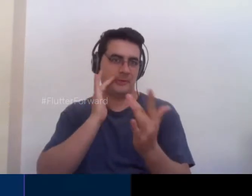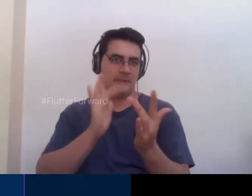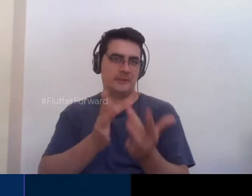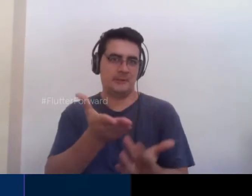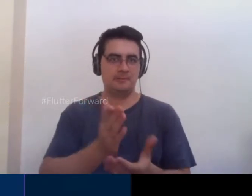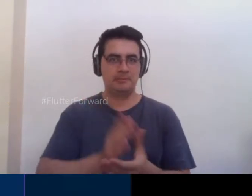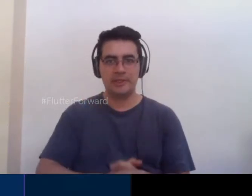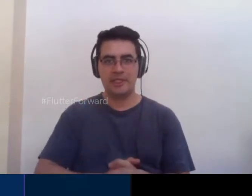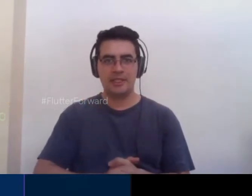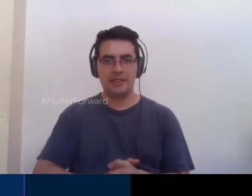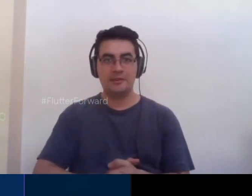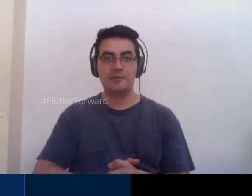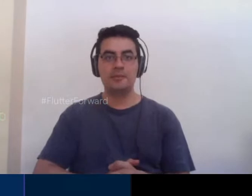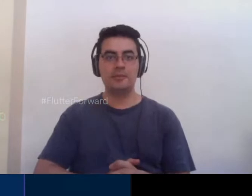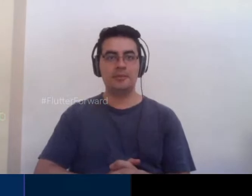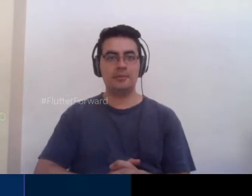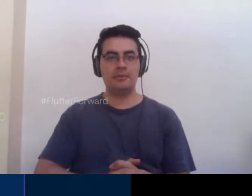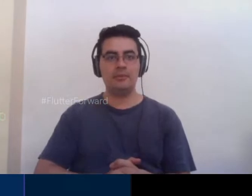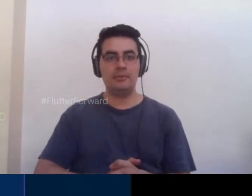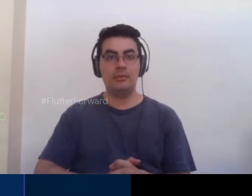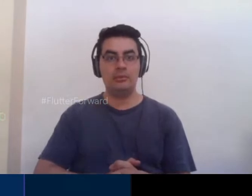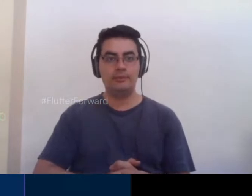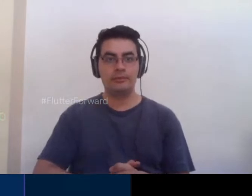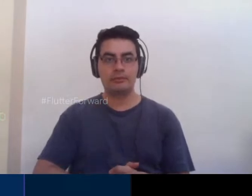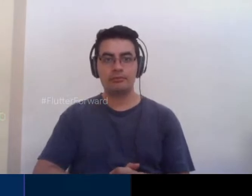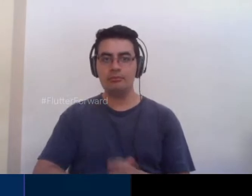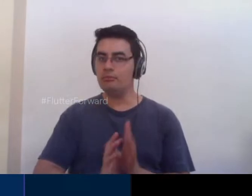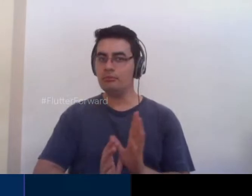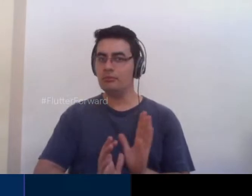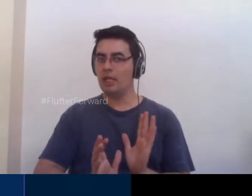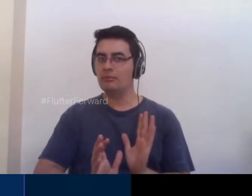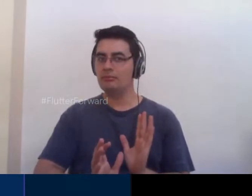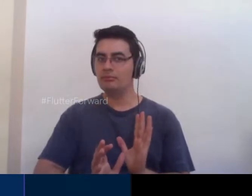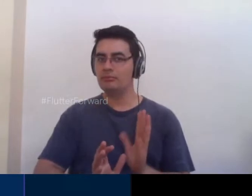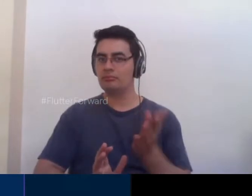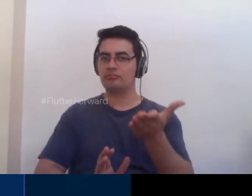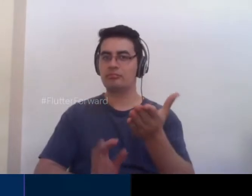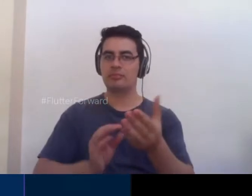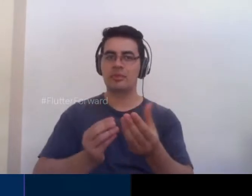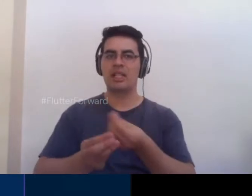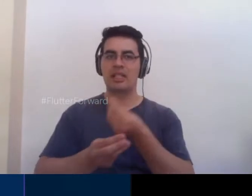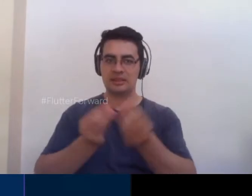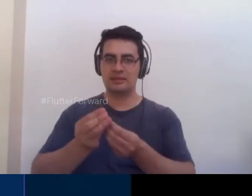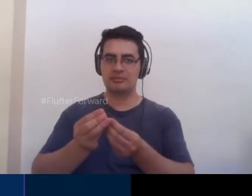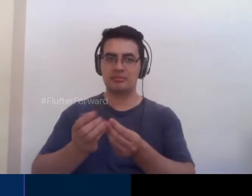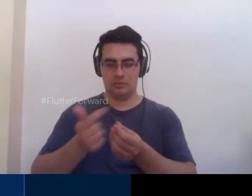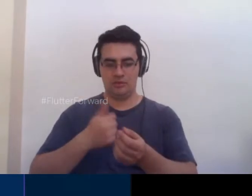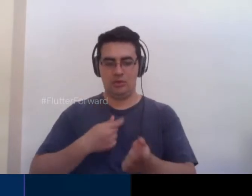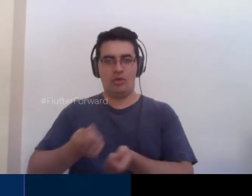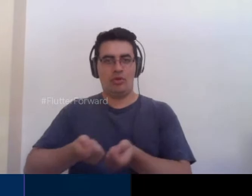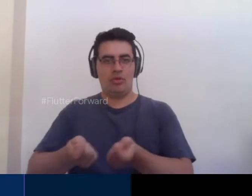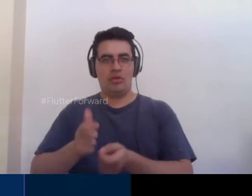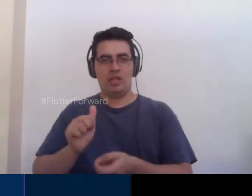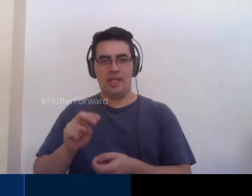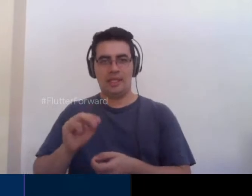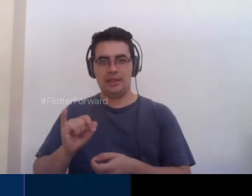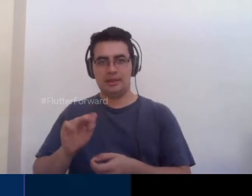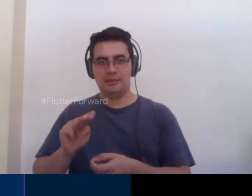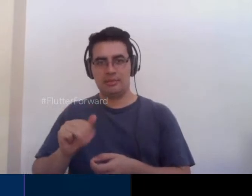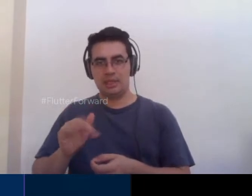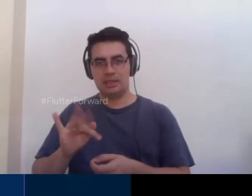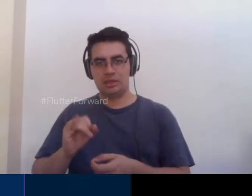And there it goes. The shader effect is now animating, and we're controlling the animation through regular Flutter code.